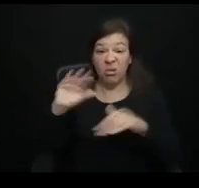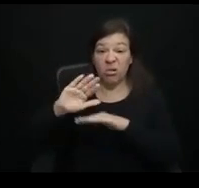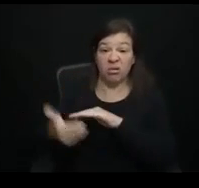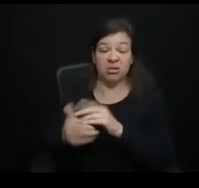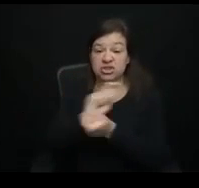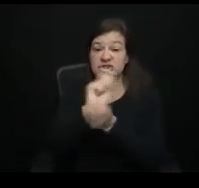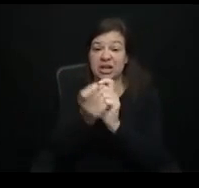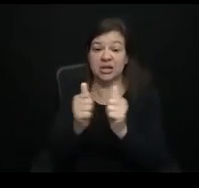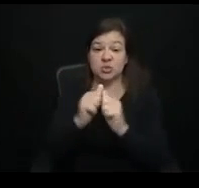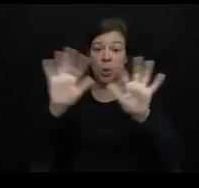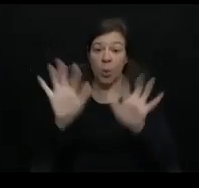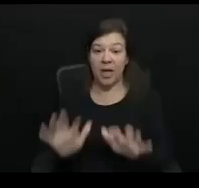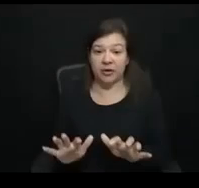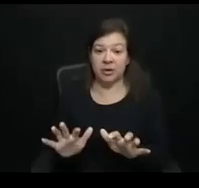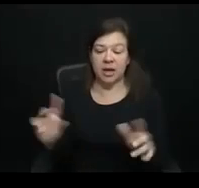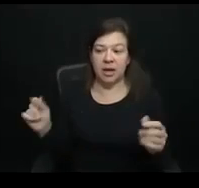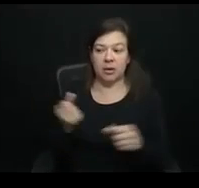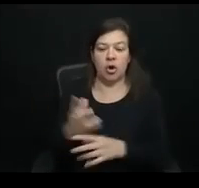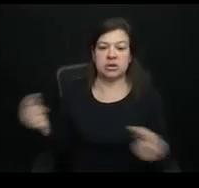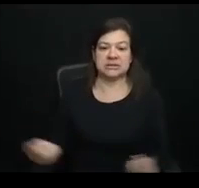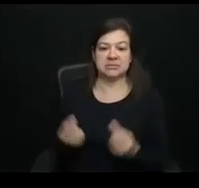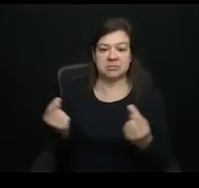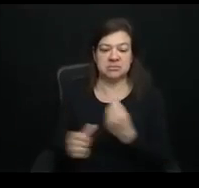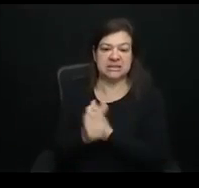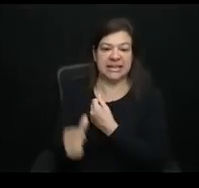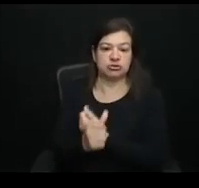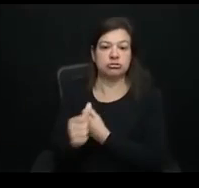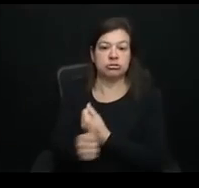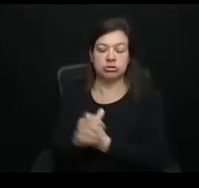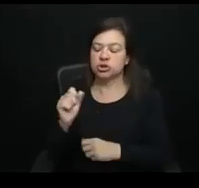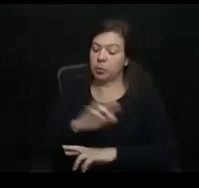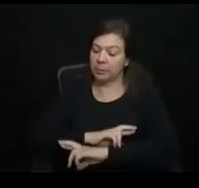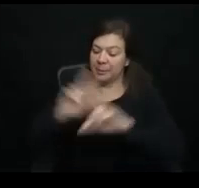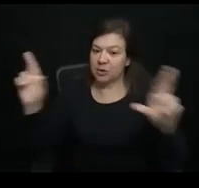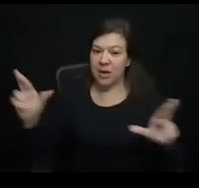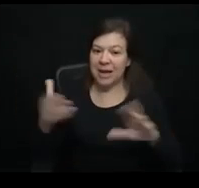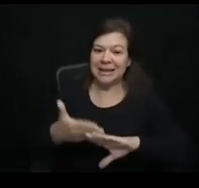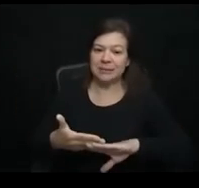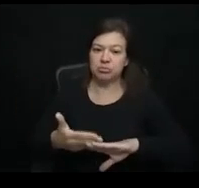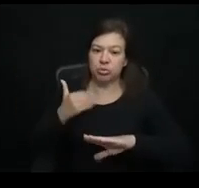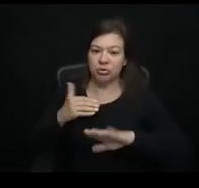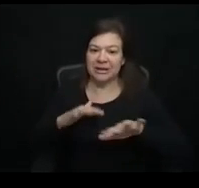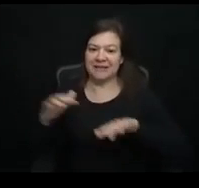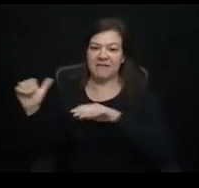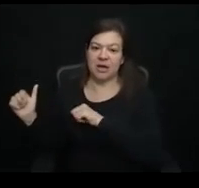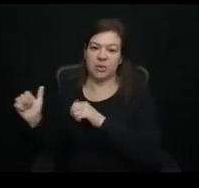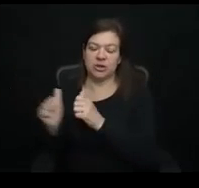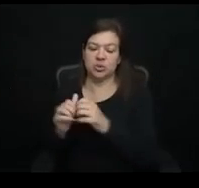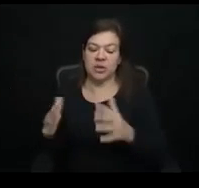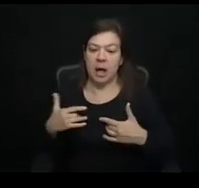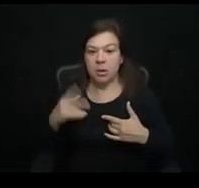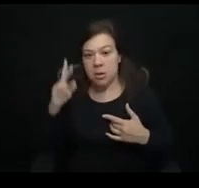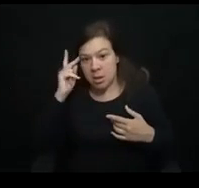that could endanger them. So we want them to be ready in that pre-evacuation mindset without being too nervous about